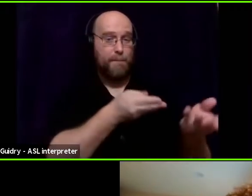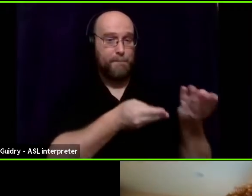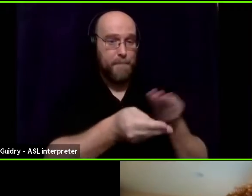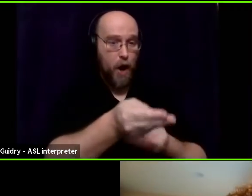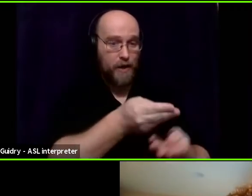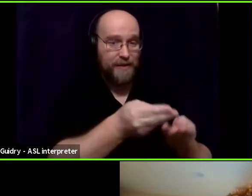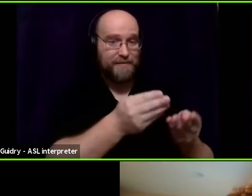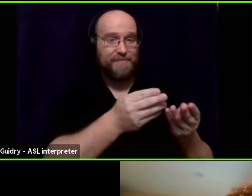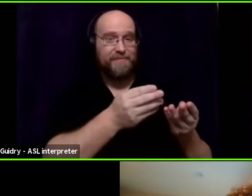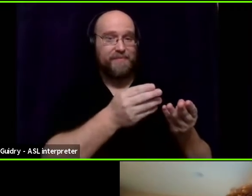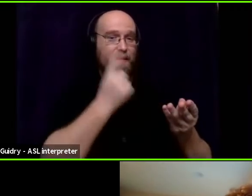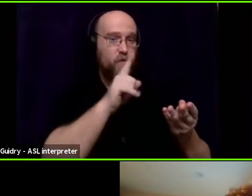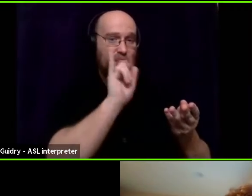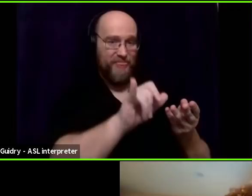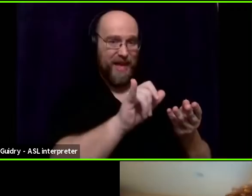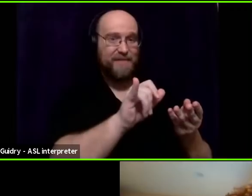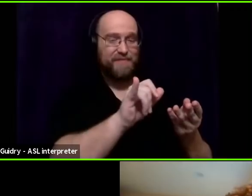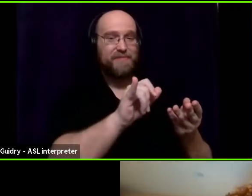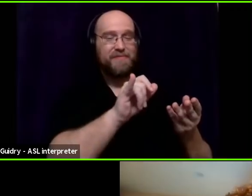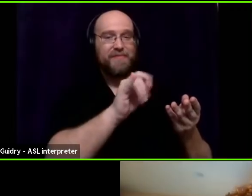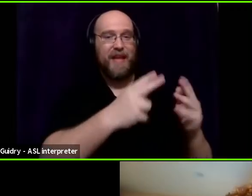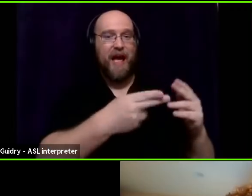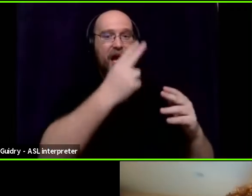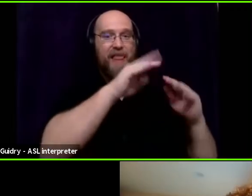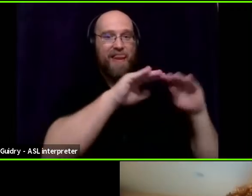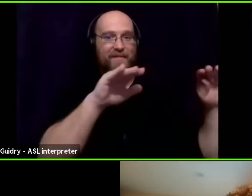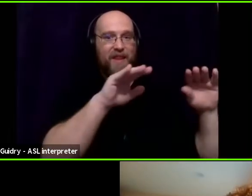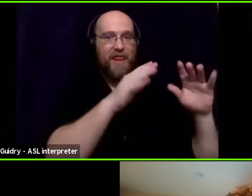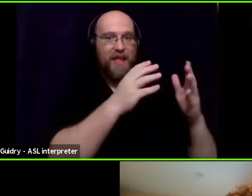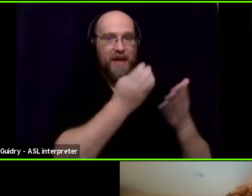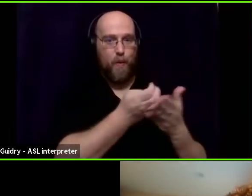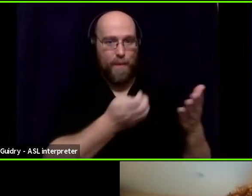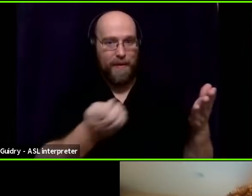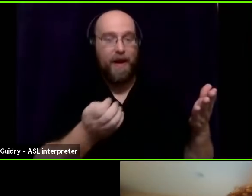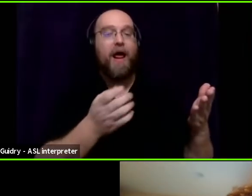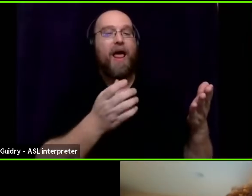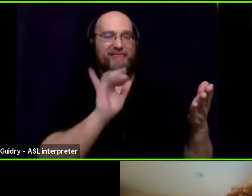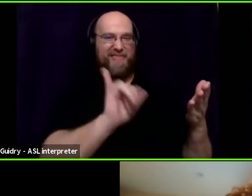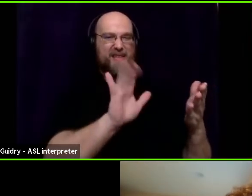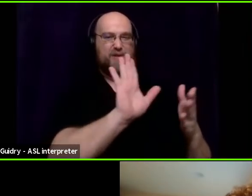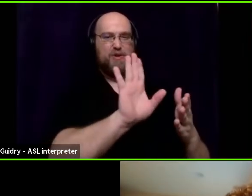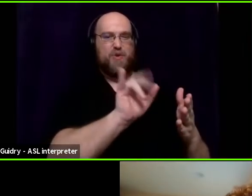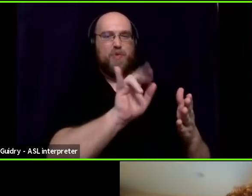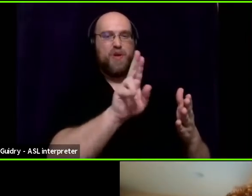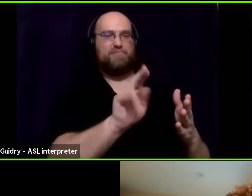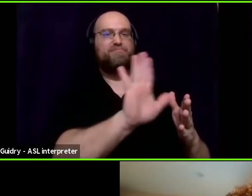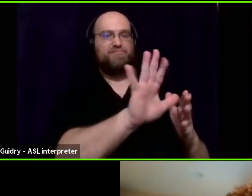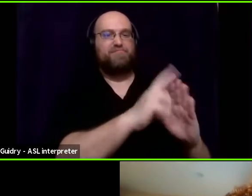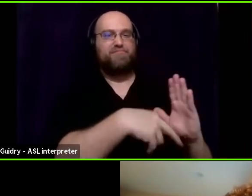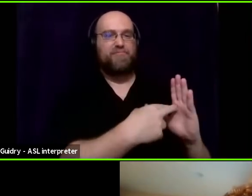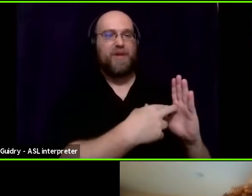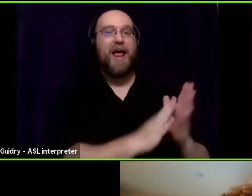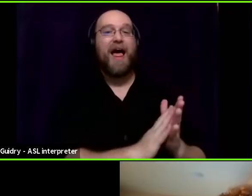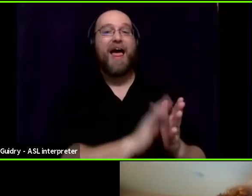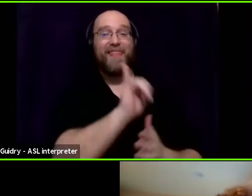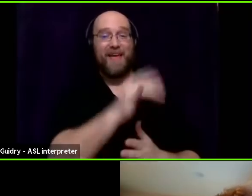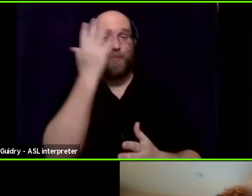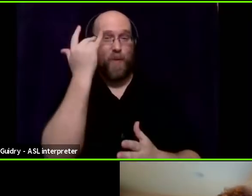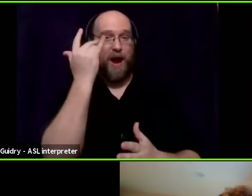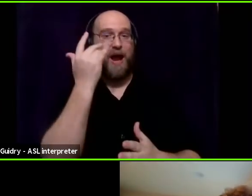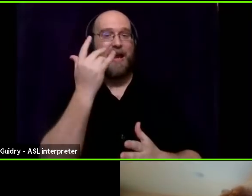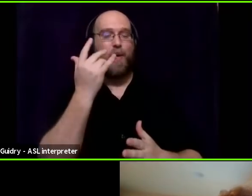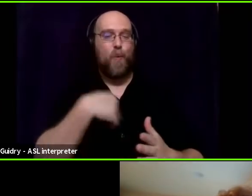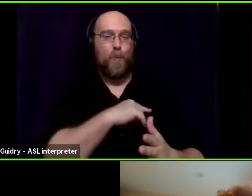be part of what your union would do. And this is why we would suggest that you make sure that you're using your safety committees at